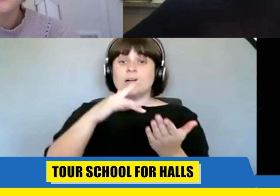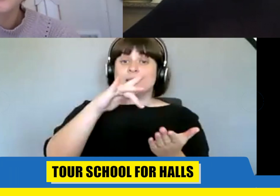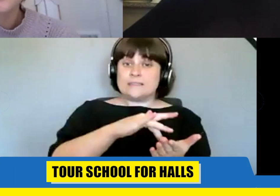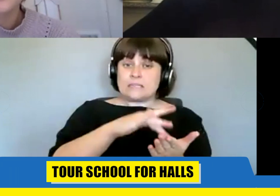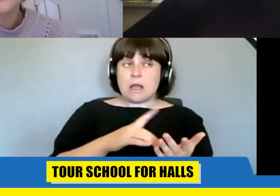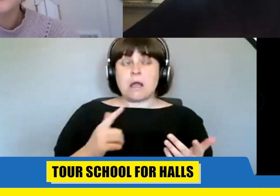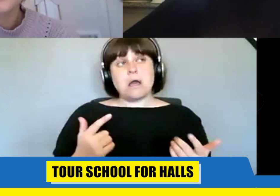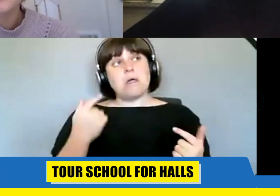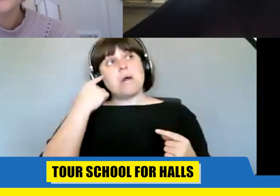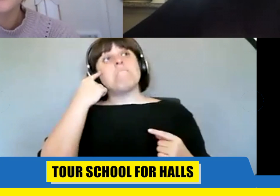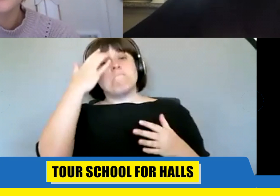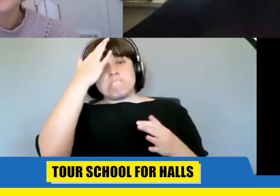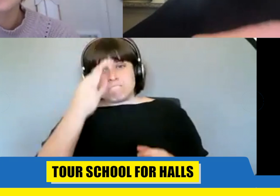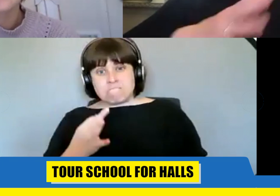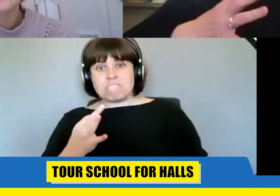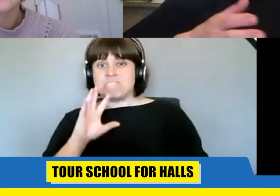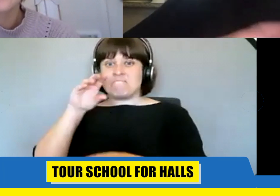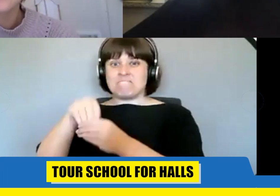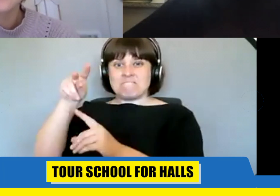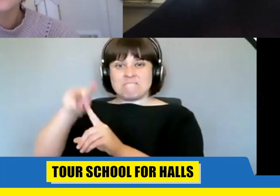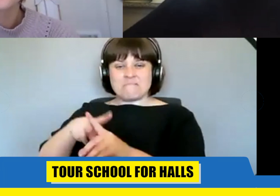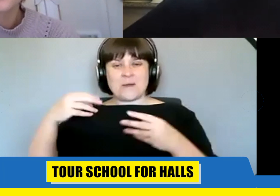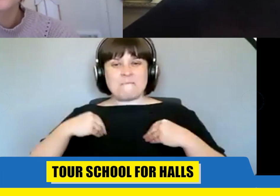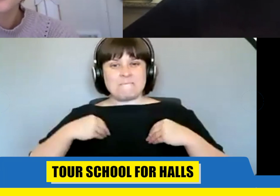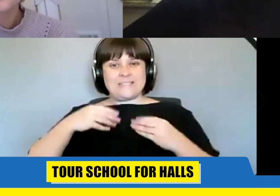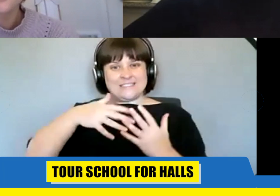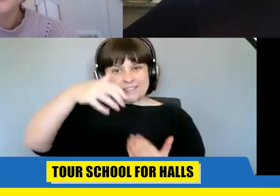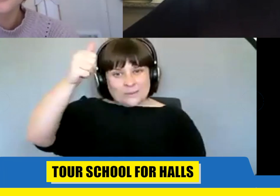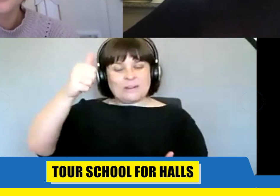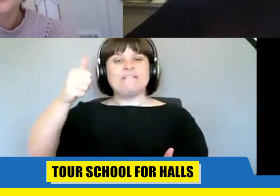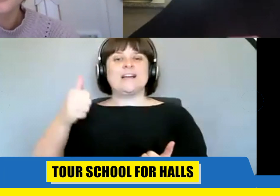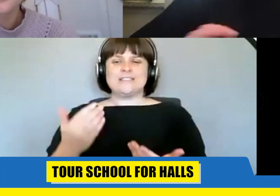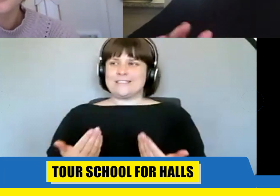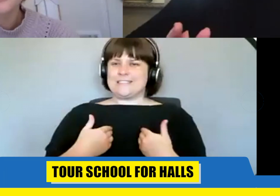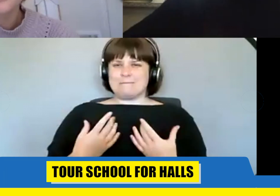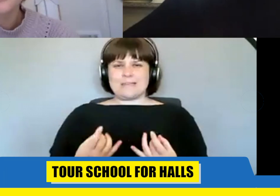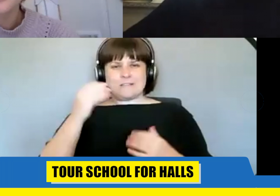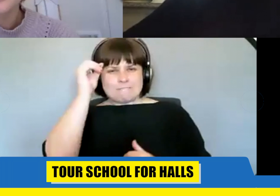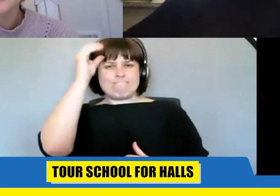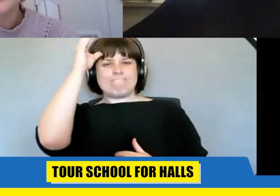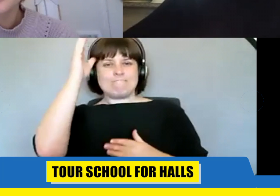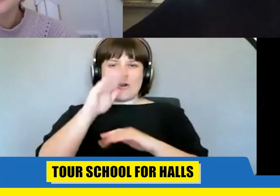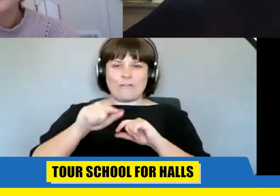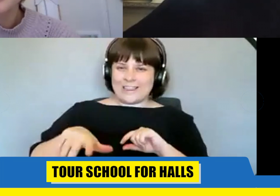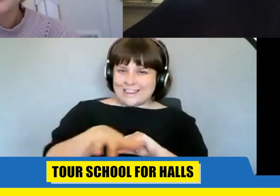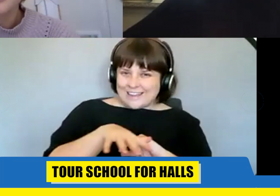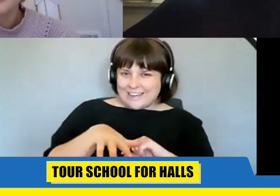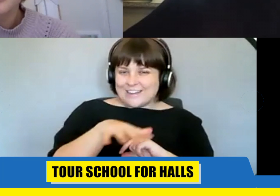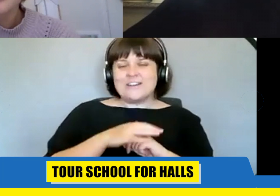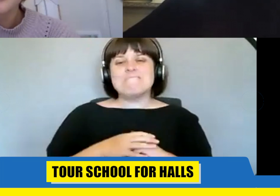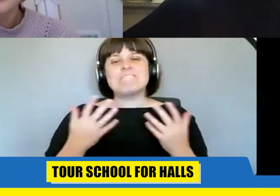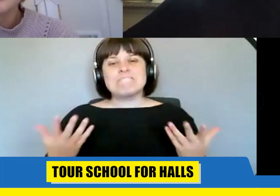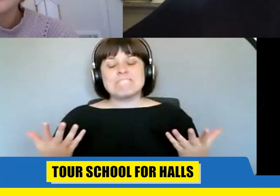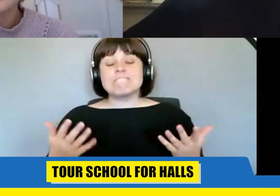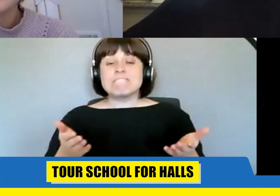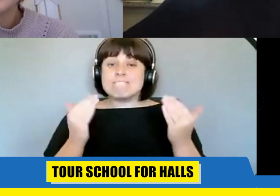decided to go and do a business degree, just a management degree, to try and give myself some expertise in that area. So then